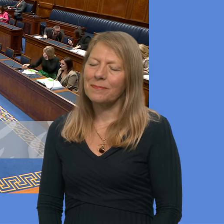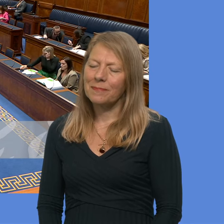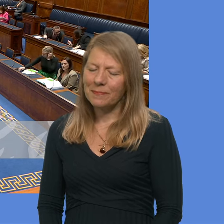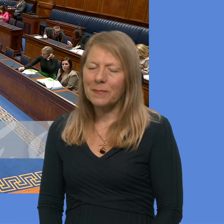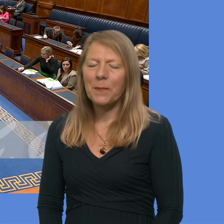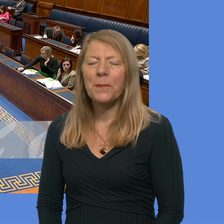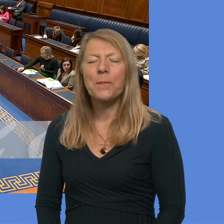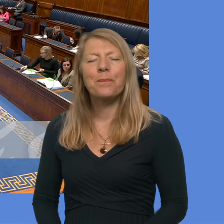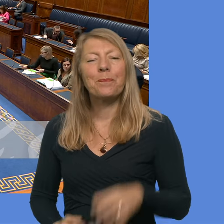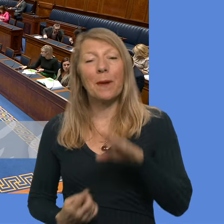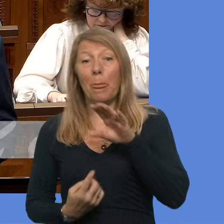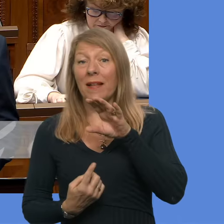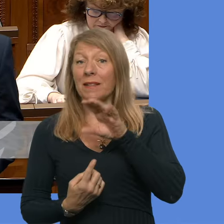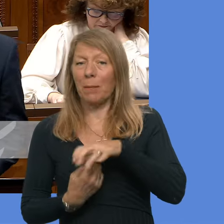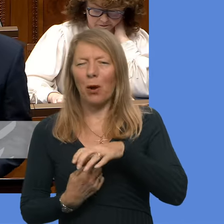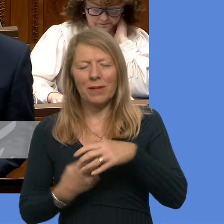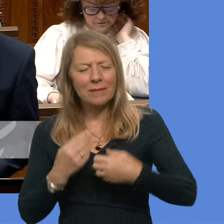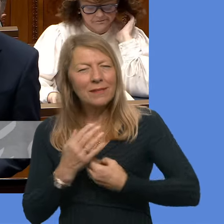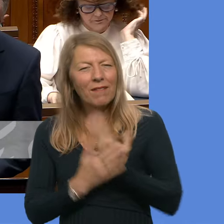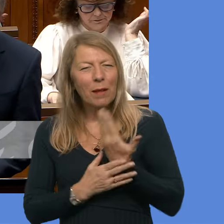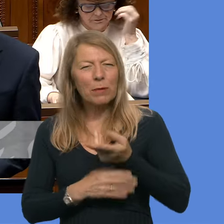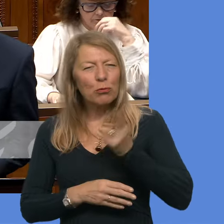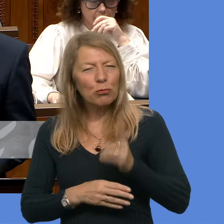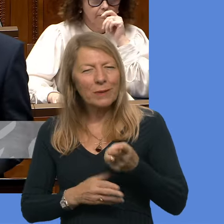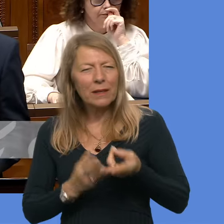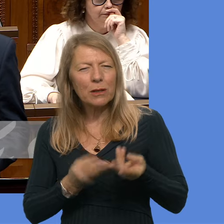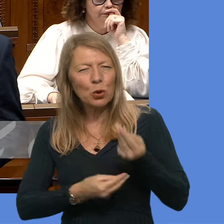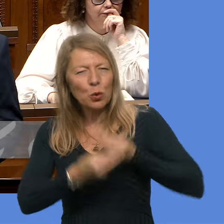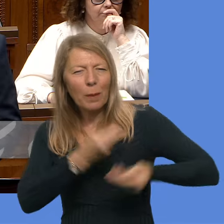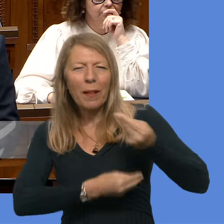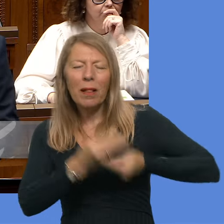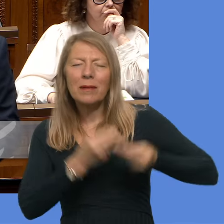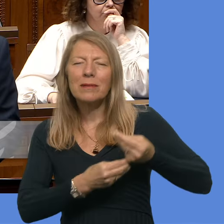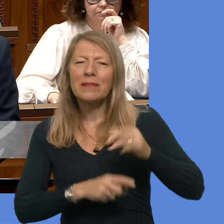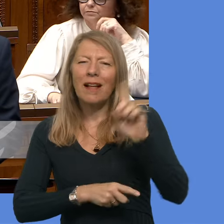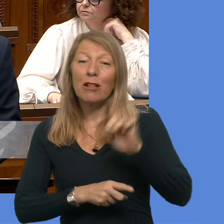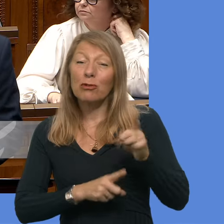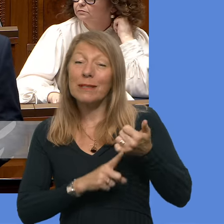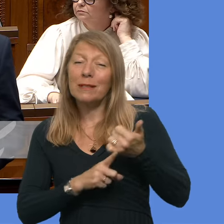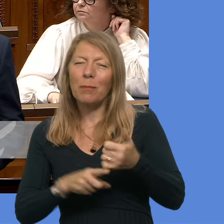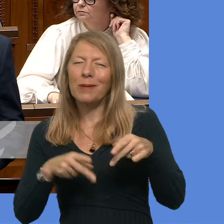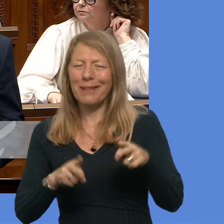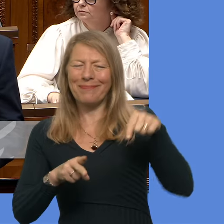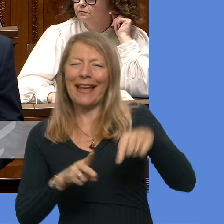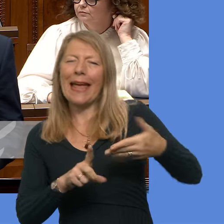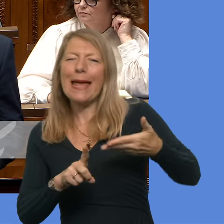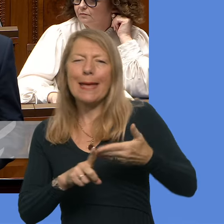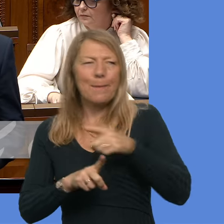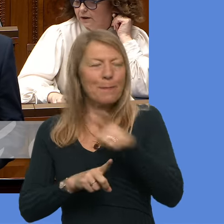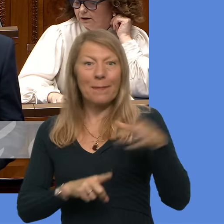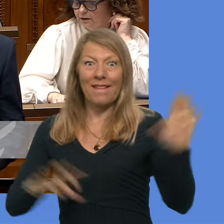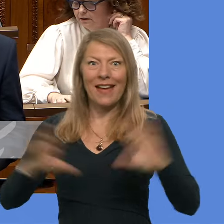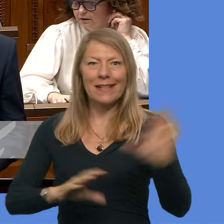The Department is developing a renewable electricity support scheme to incentivise investment, ensure a fair price for electricity produced locally, and